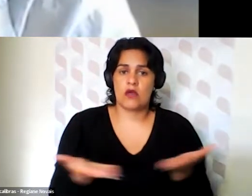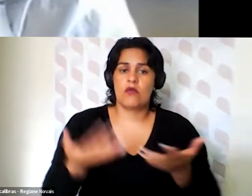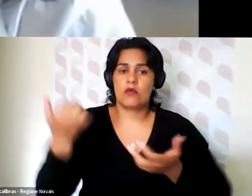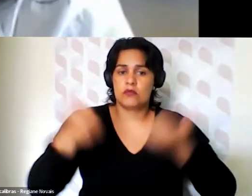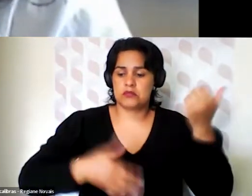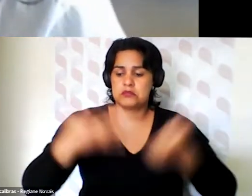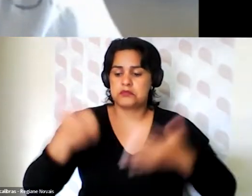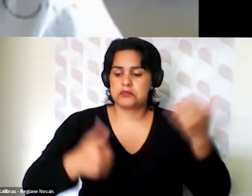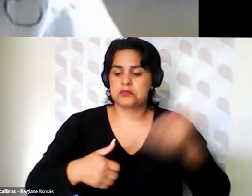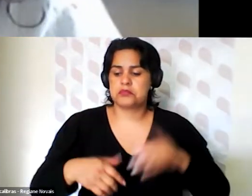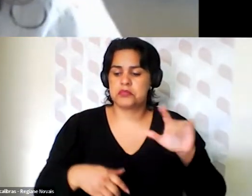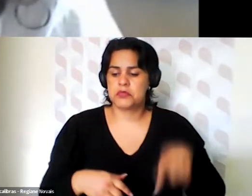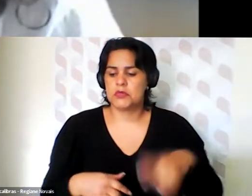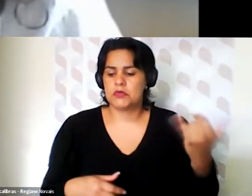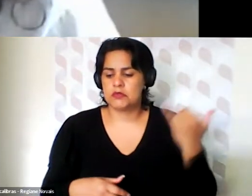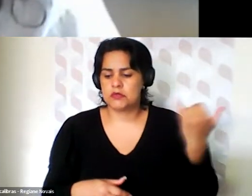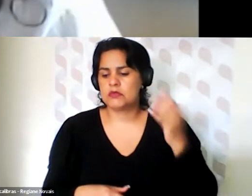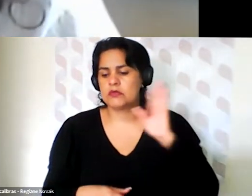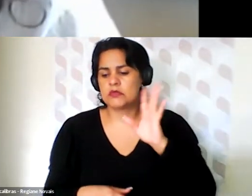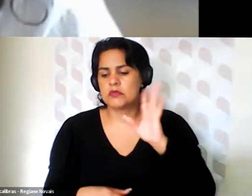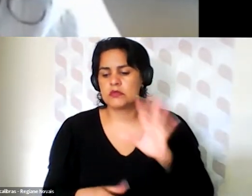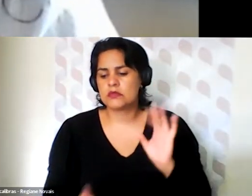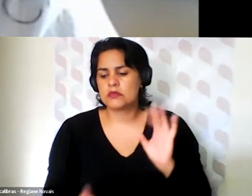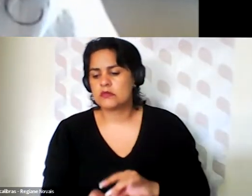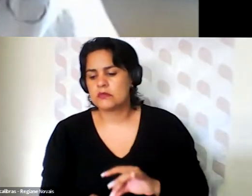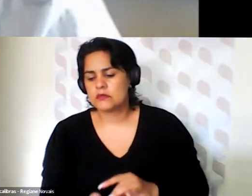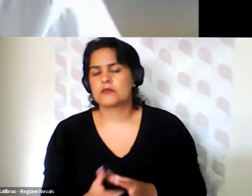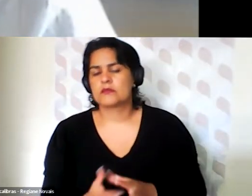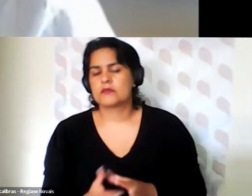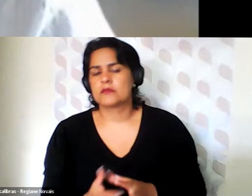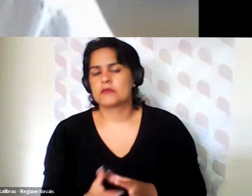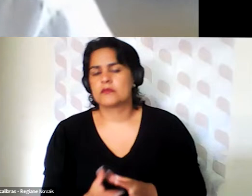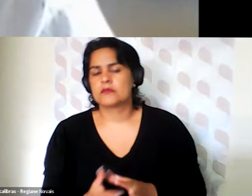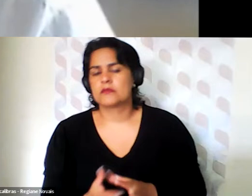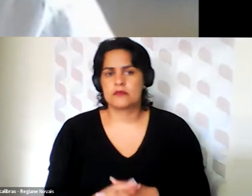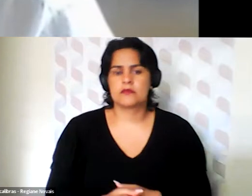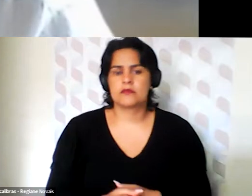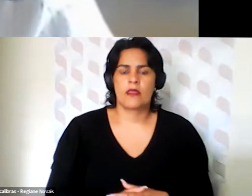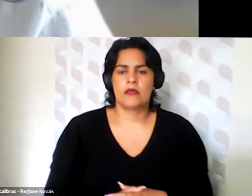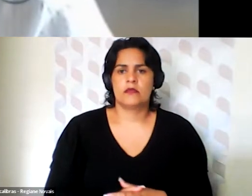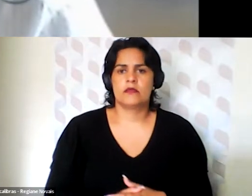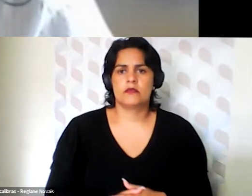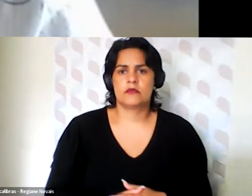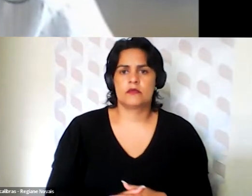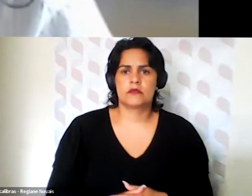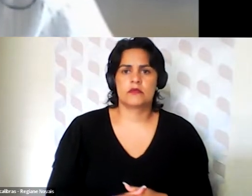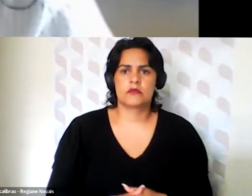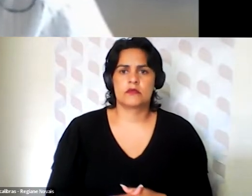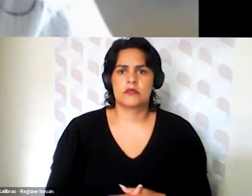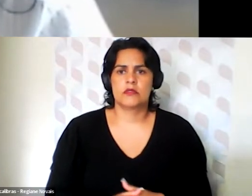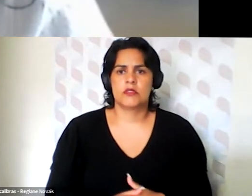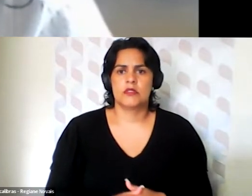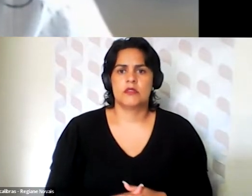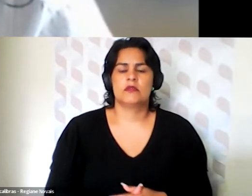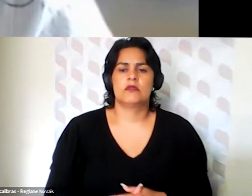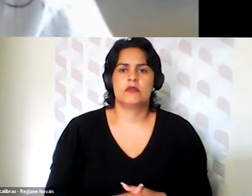globally, including OECD Watch, Conectas, the International Federation for Human Rights, the Observatory for the Protection